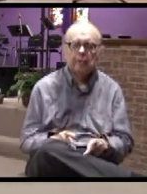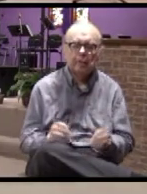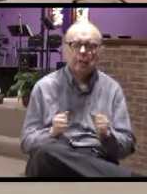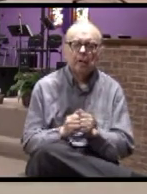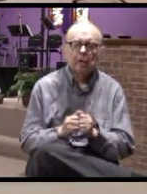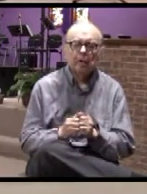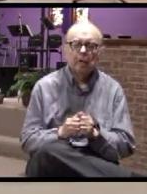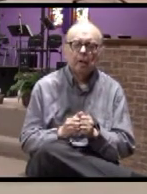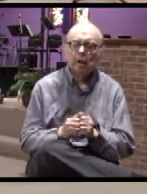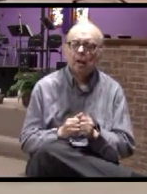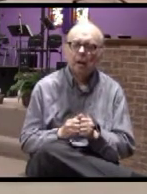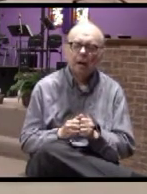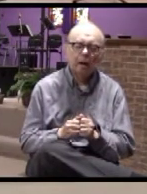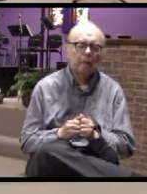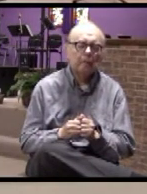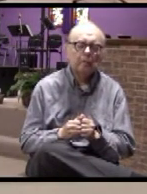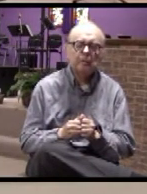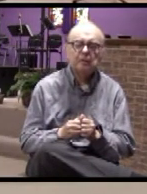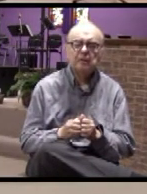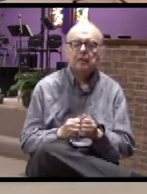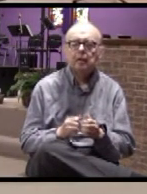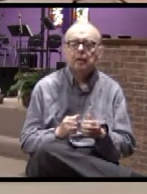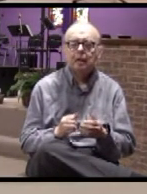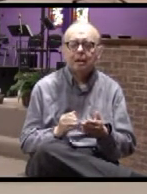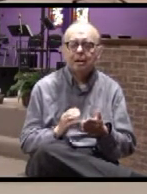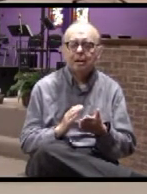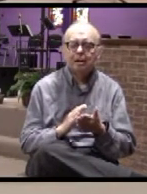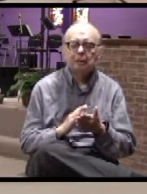with hospitability.